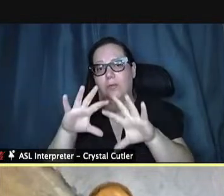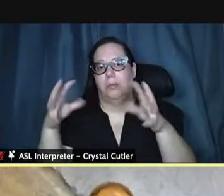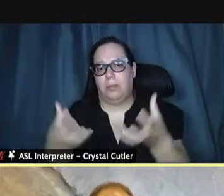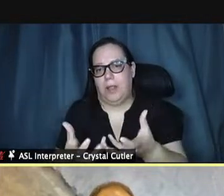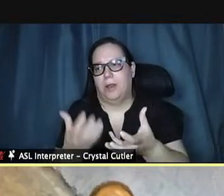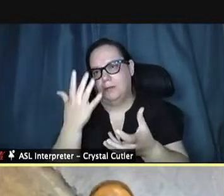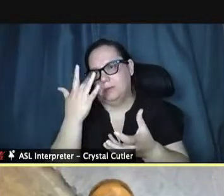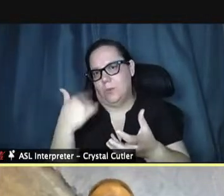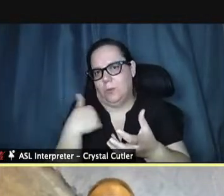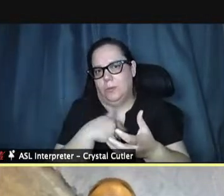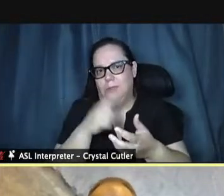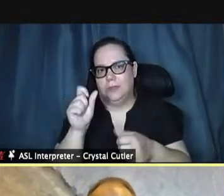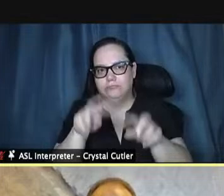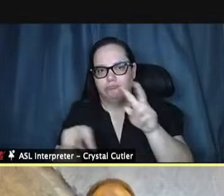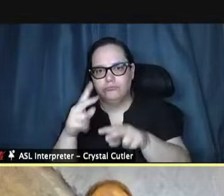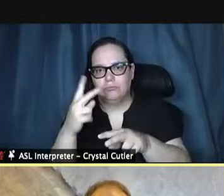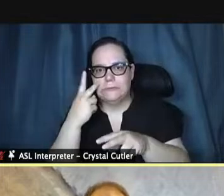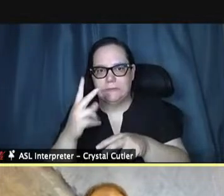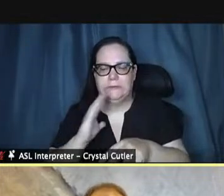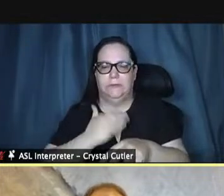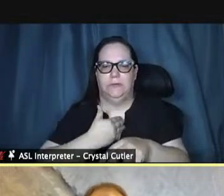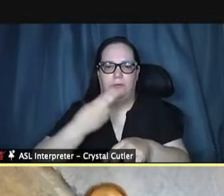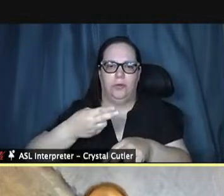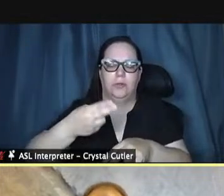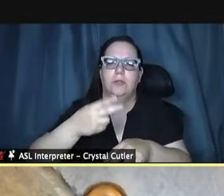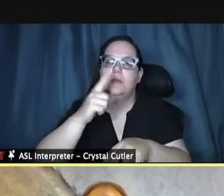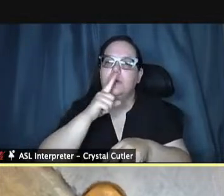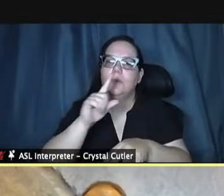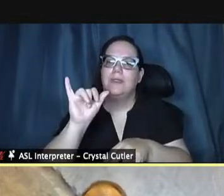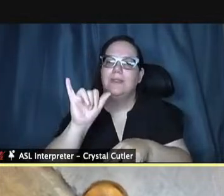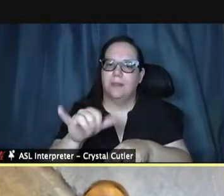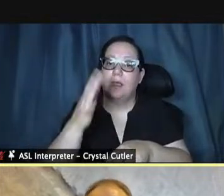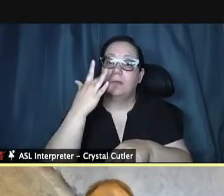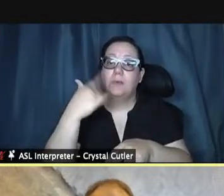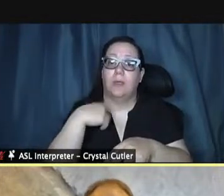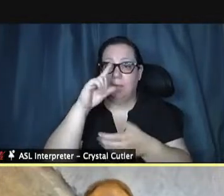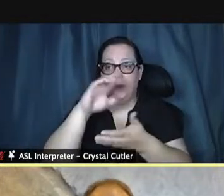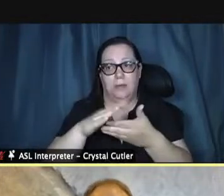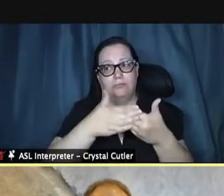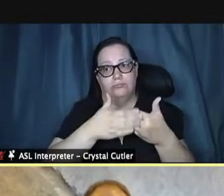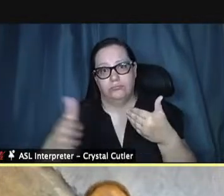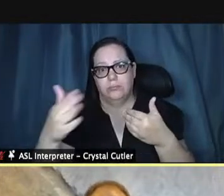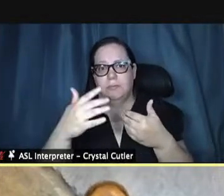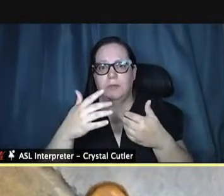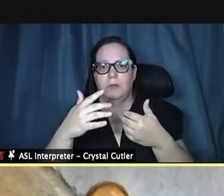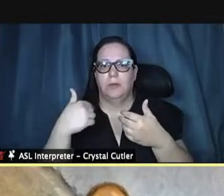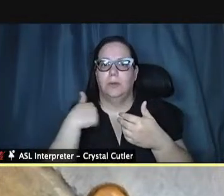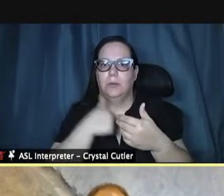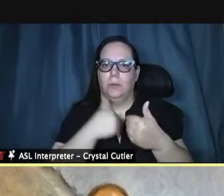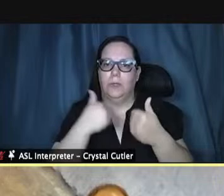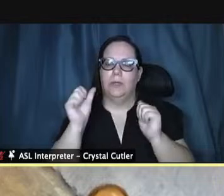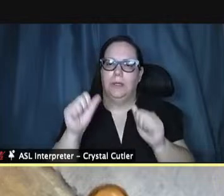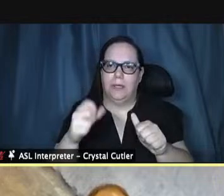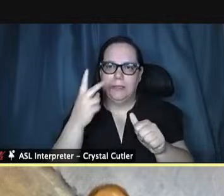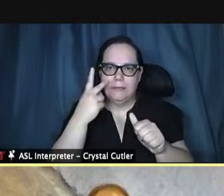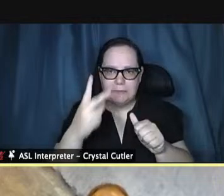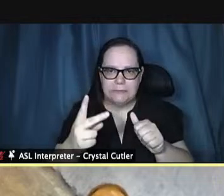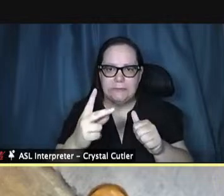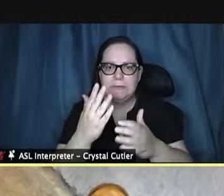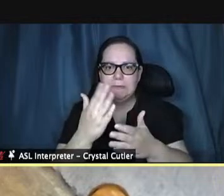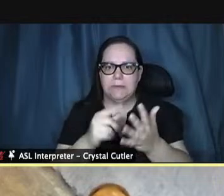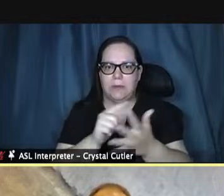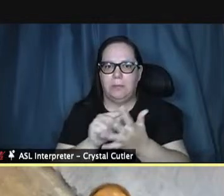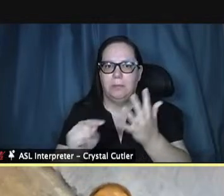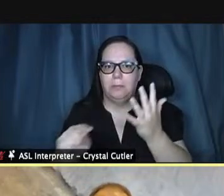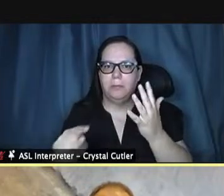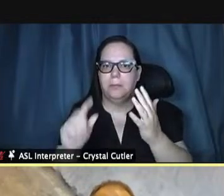I believe that as today we have Antarctic research bases where some of our astronauts work themselves, I'm convinced